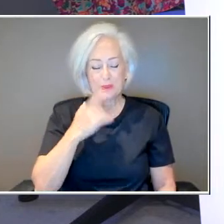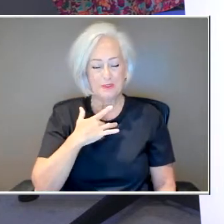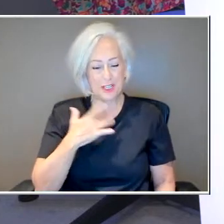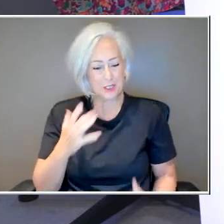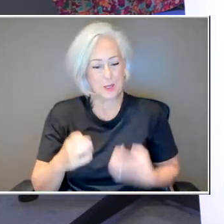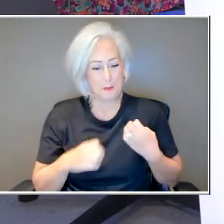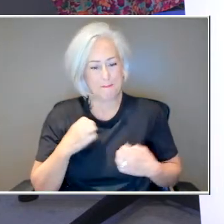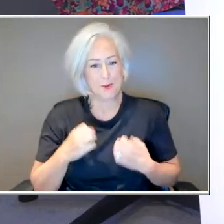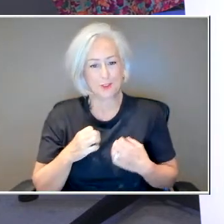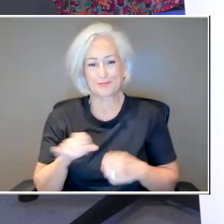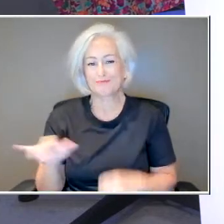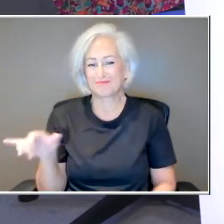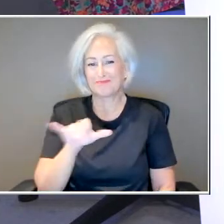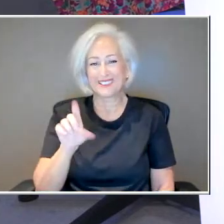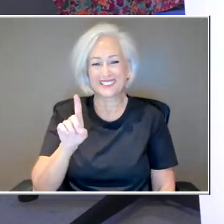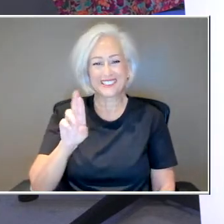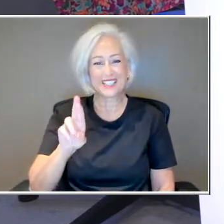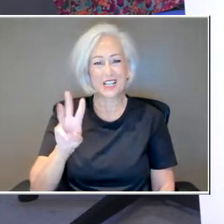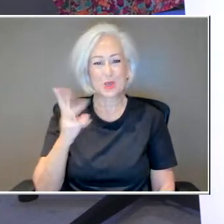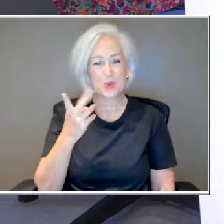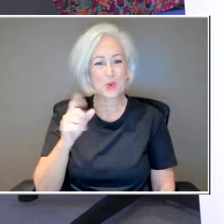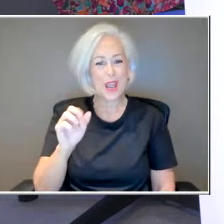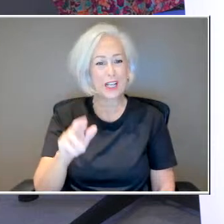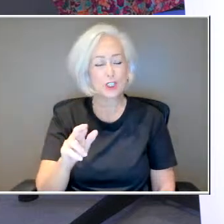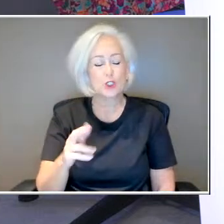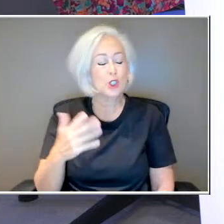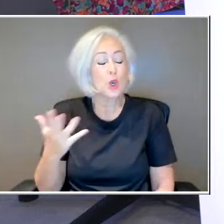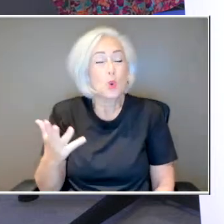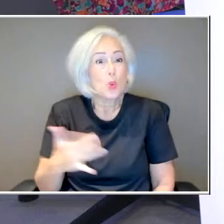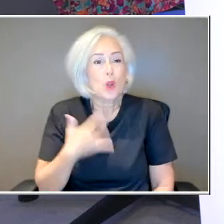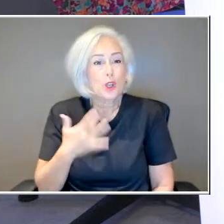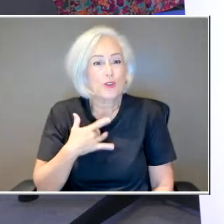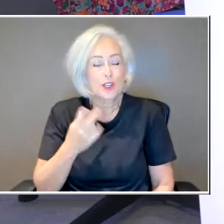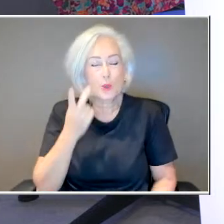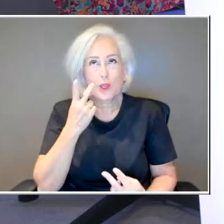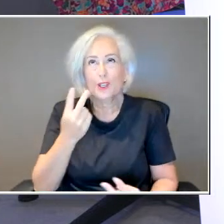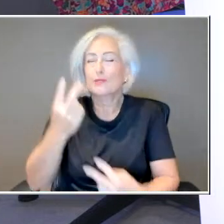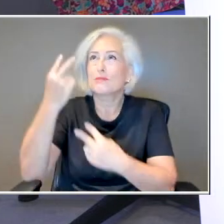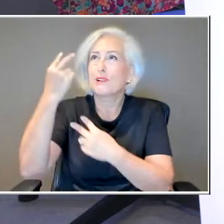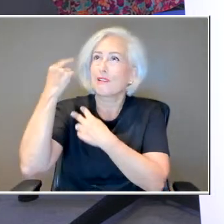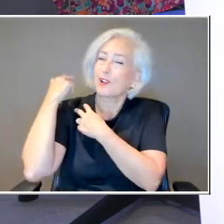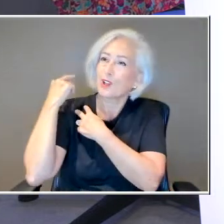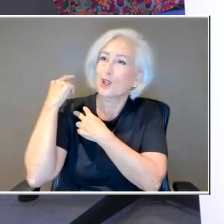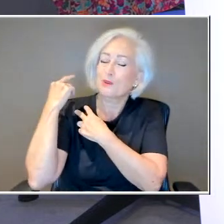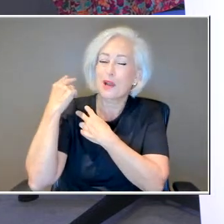It is. What are you feeling when you see yourself reflected back in that screen?